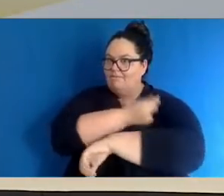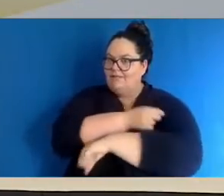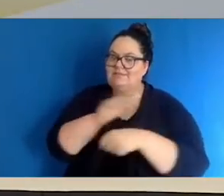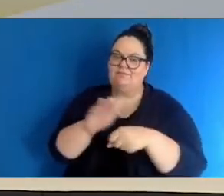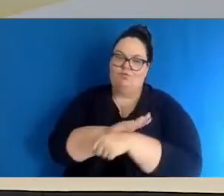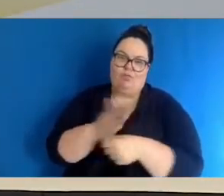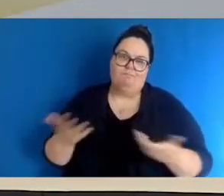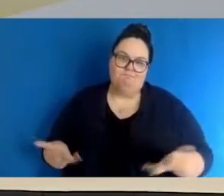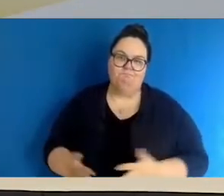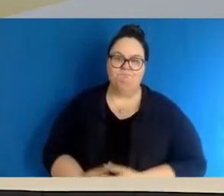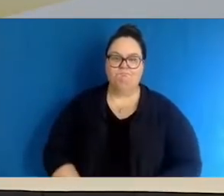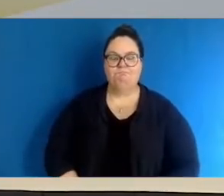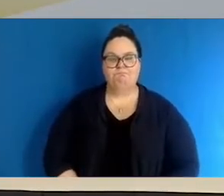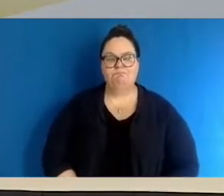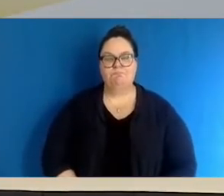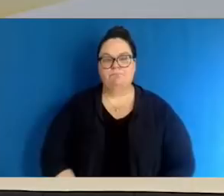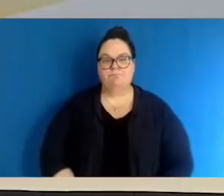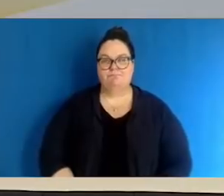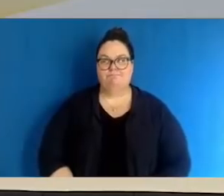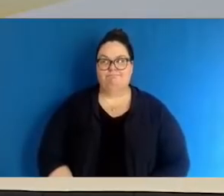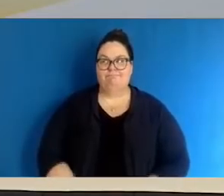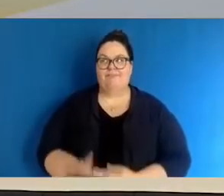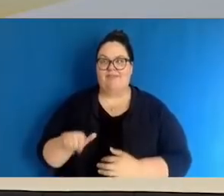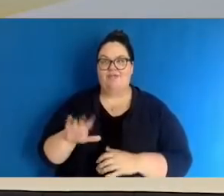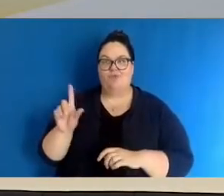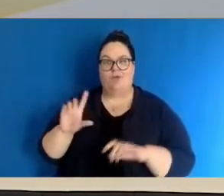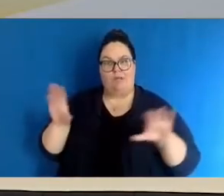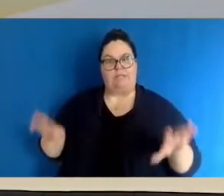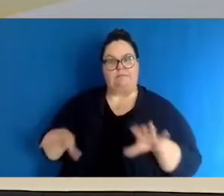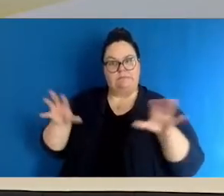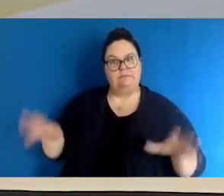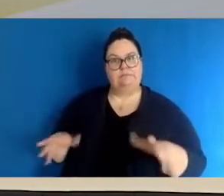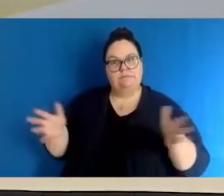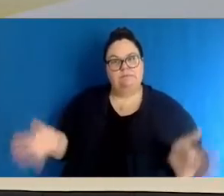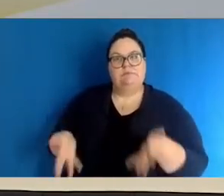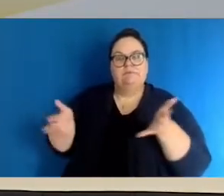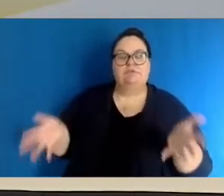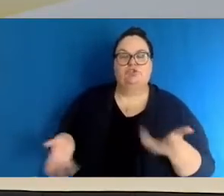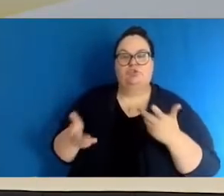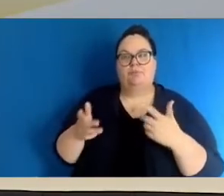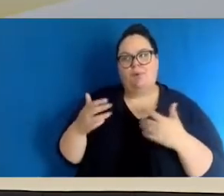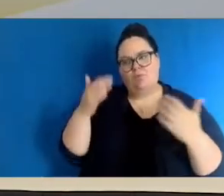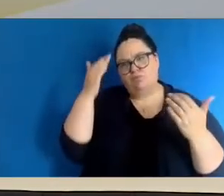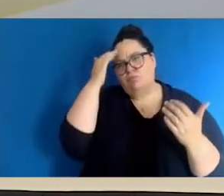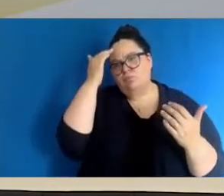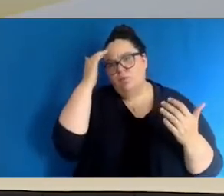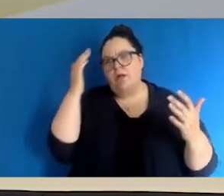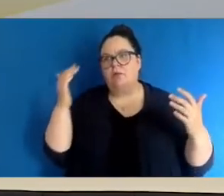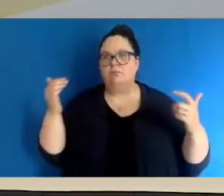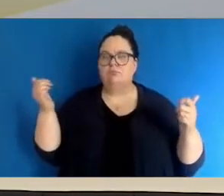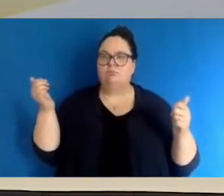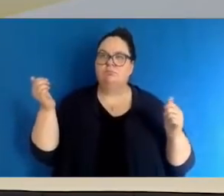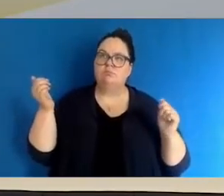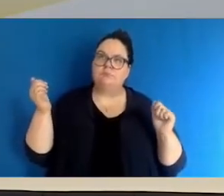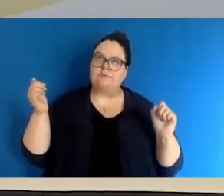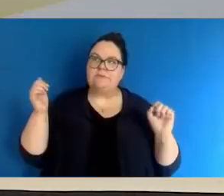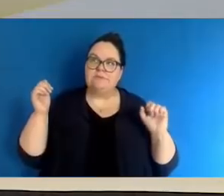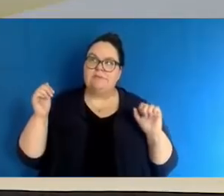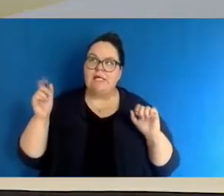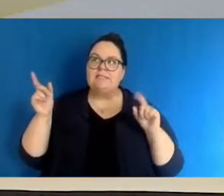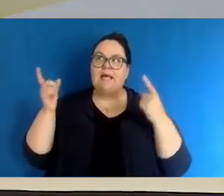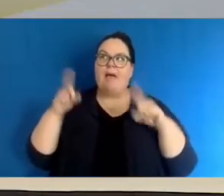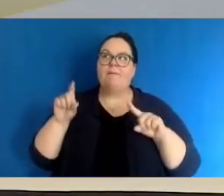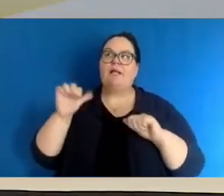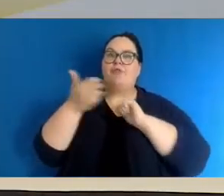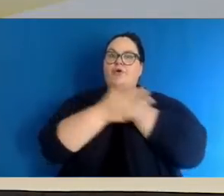as possible, and I think that's where our effort is. But certainly aware that those things are